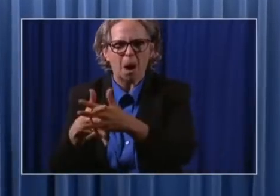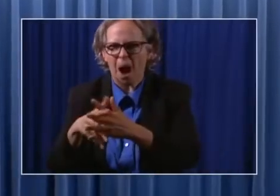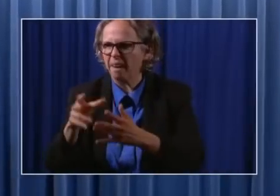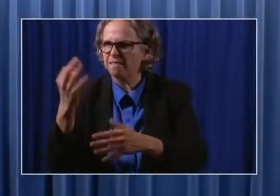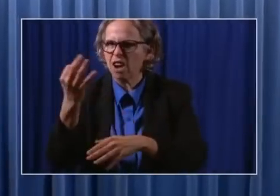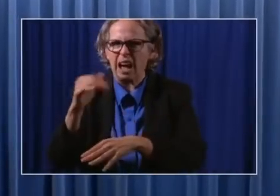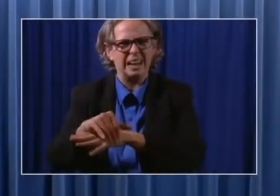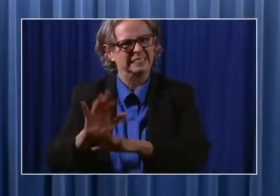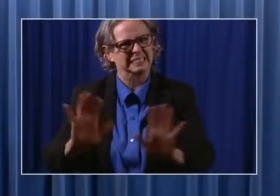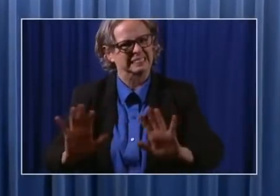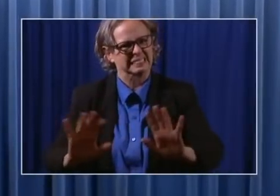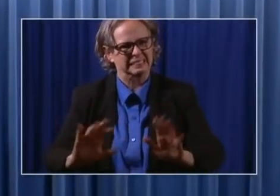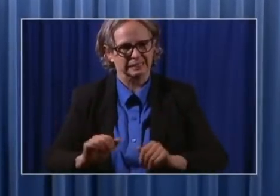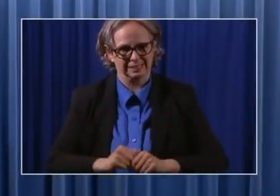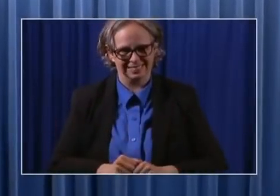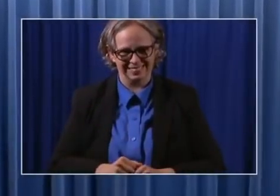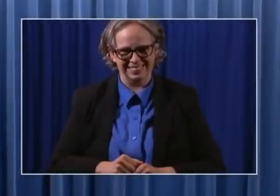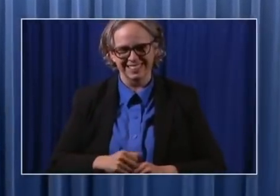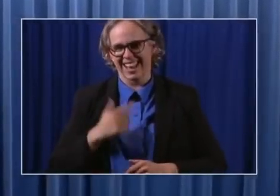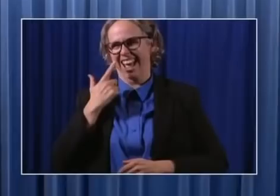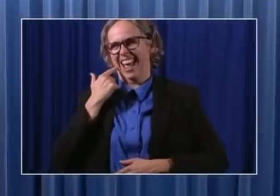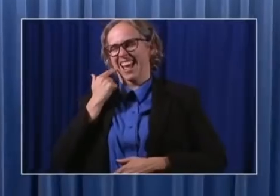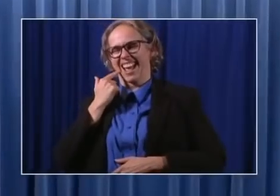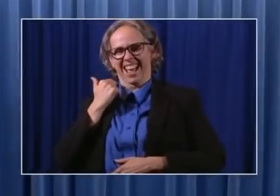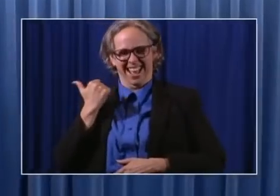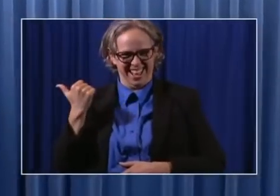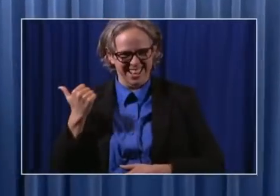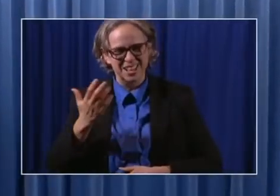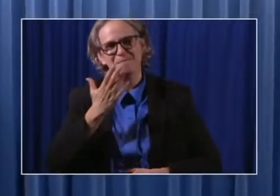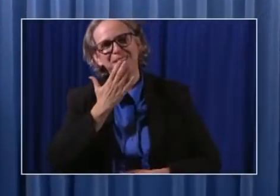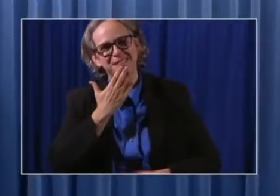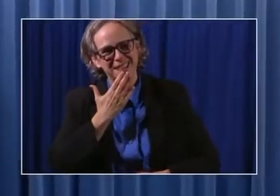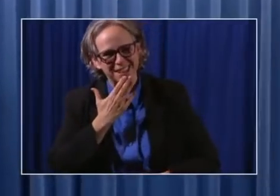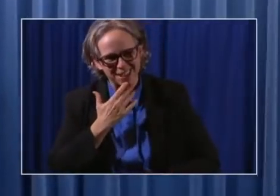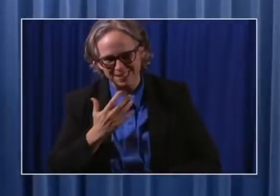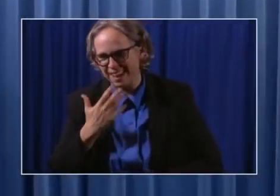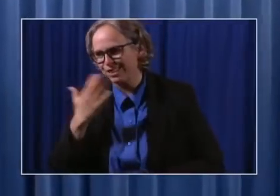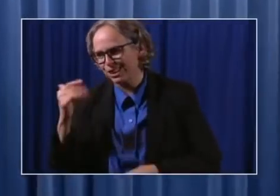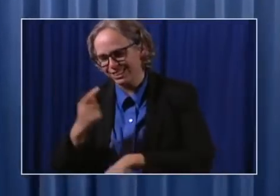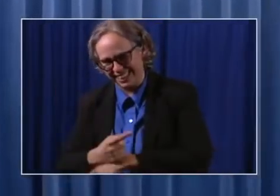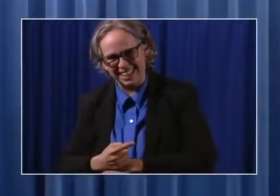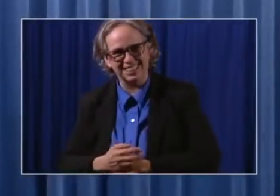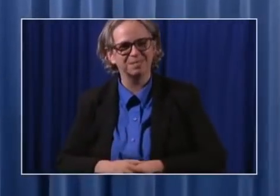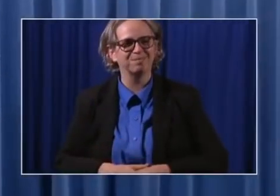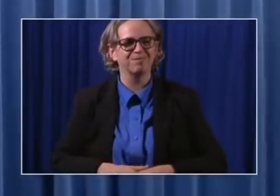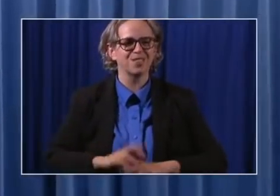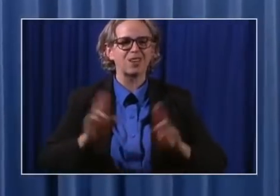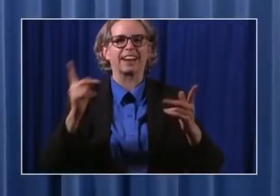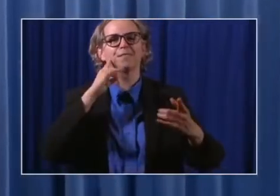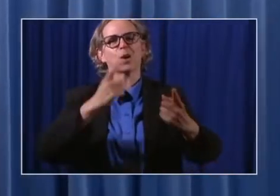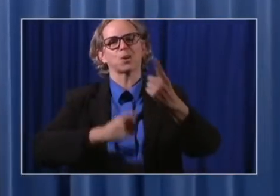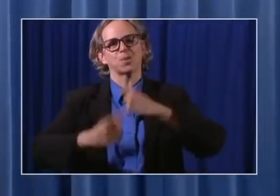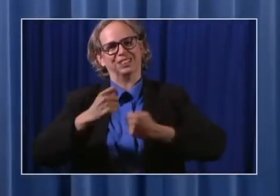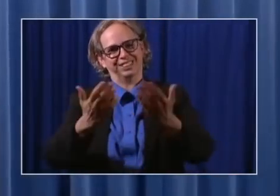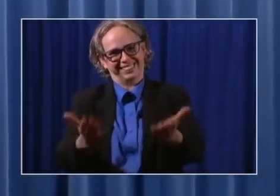Thank you. We appreciate it. Thank you, sir. Have a Great wonderful day. Thank you very much. We're ready to go to questions.